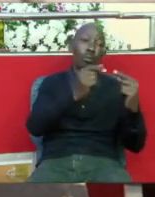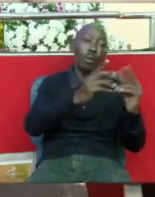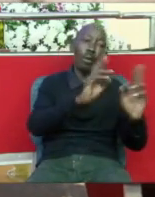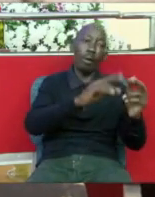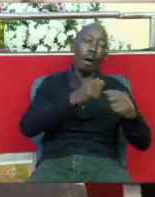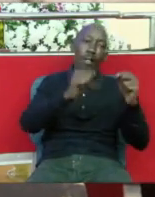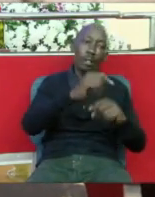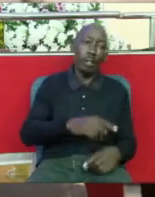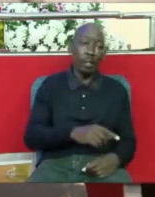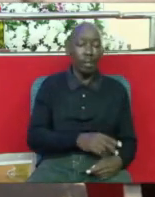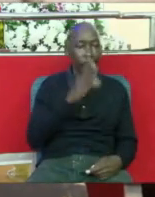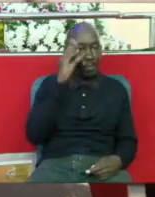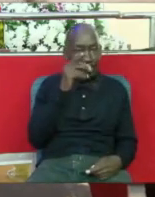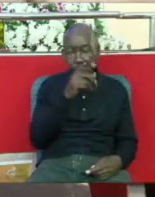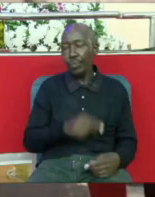hatua.